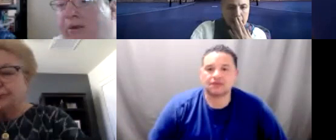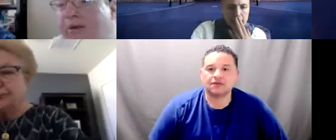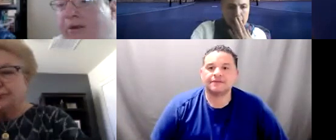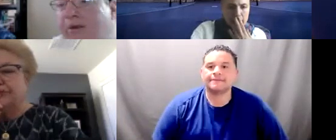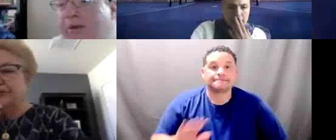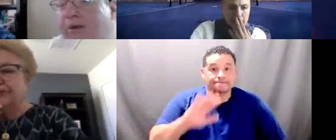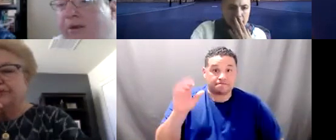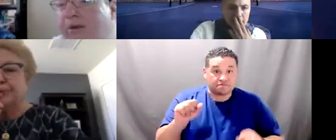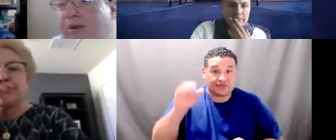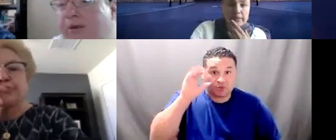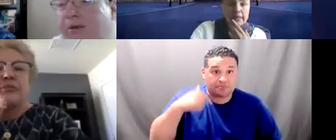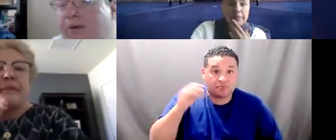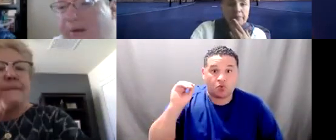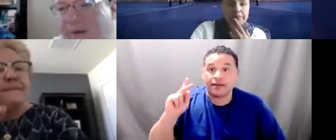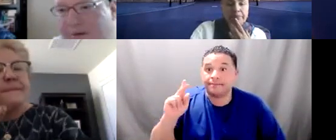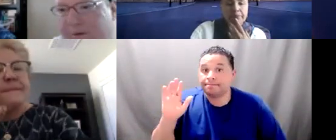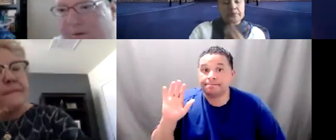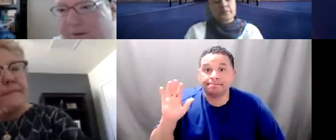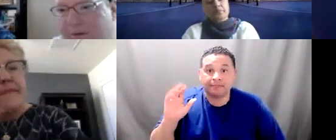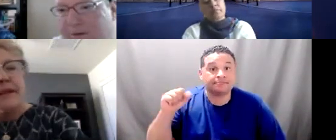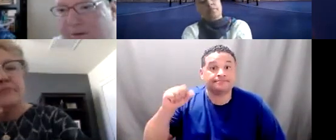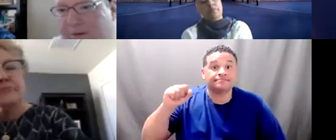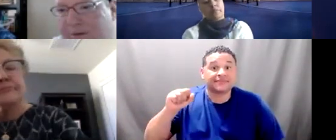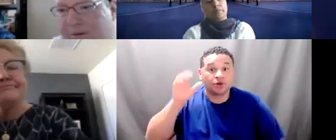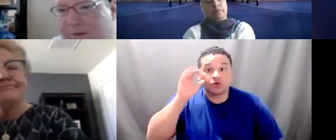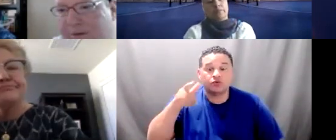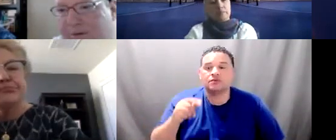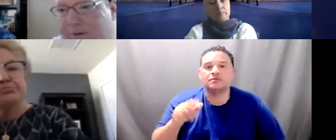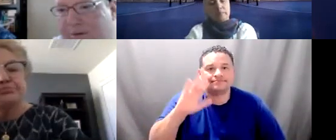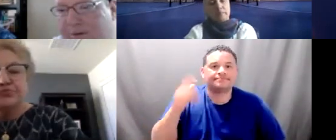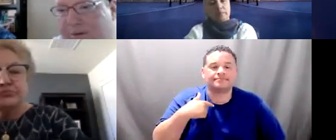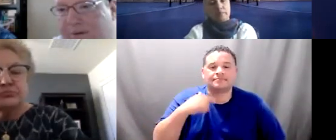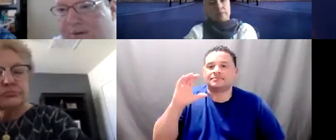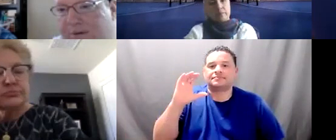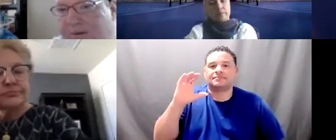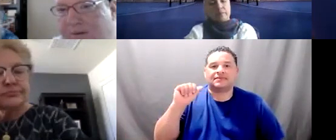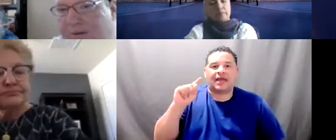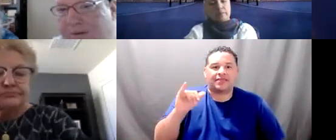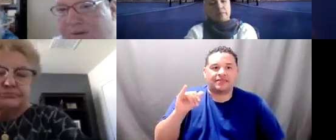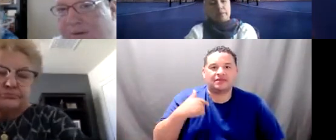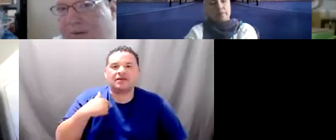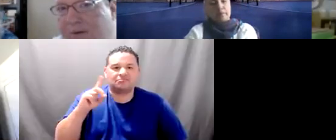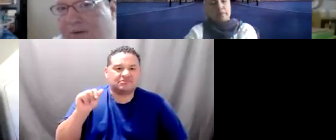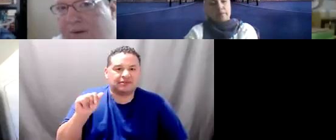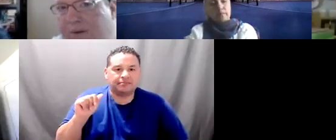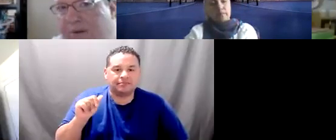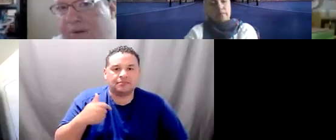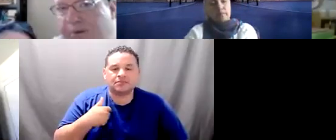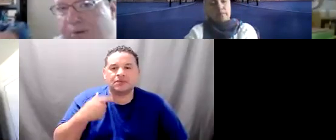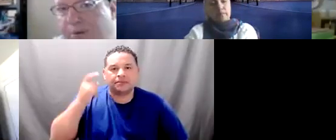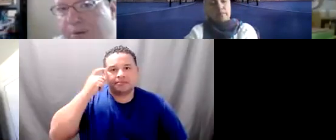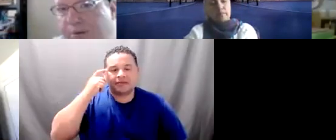Hi, can you guys hear me okay? Sure can. Hi, my name is Kathy. I'm disabled from mental